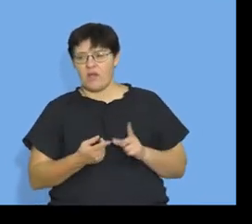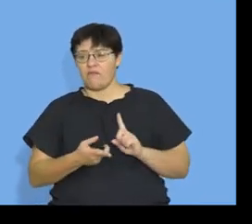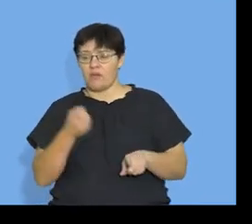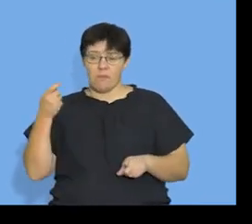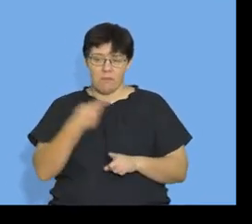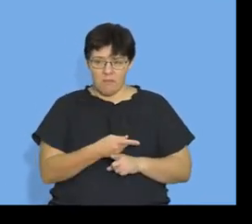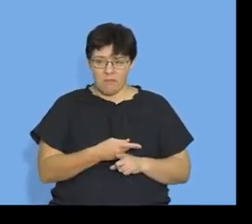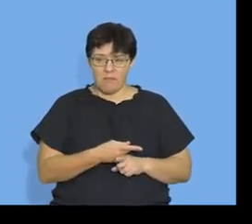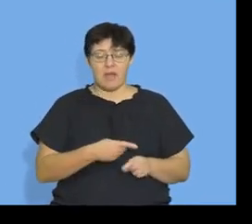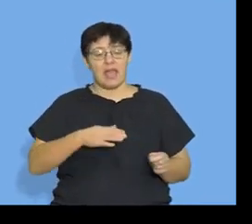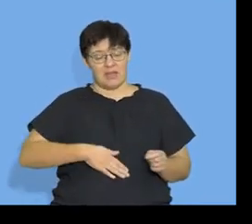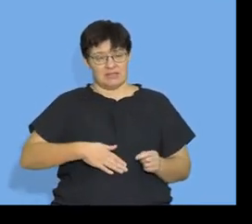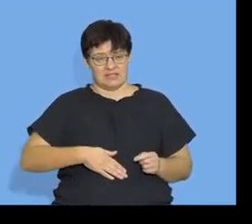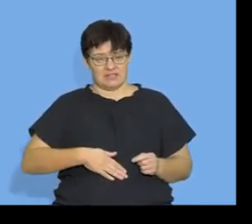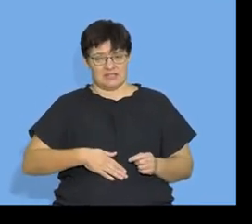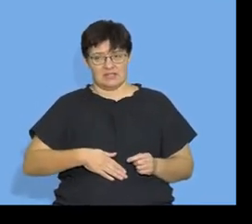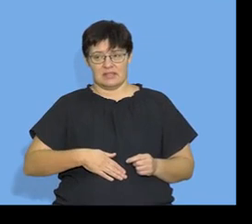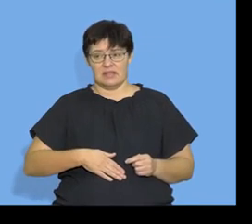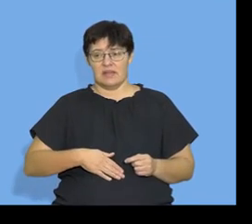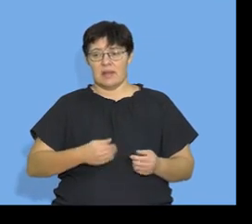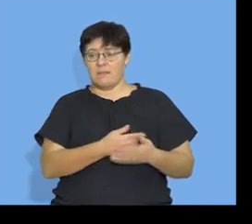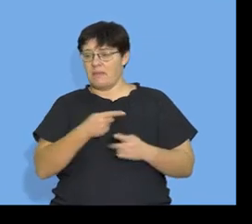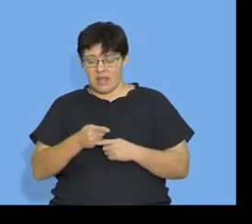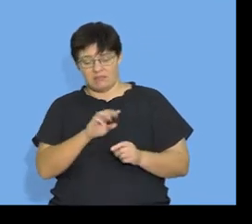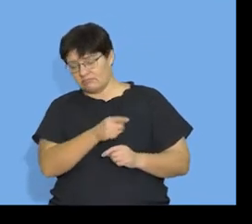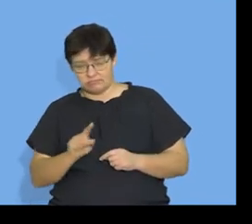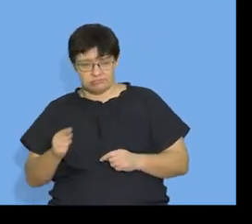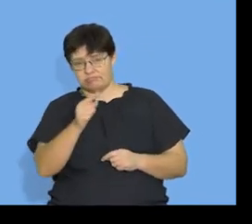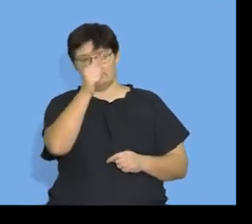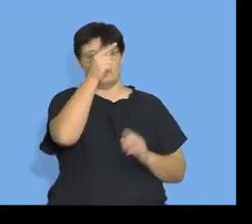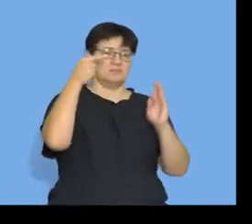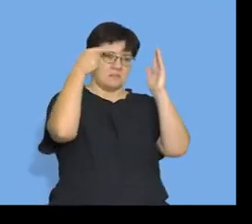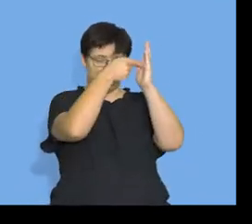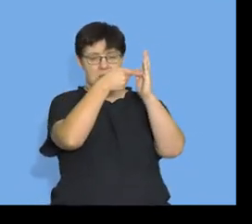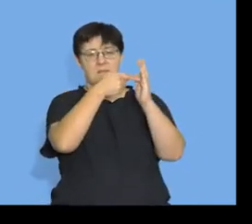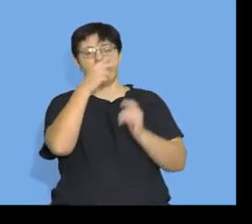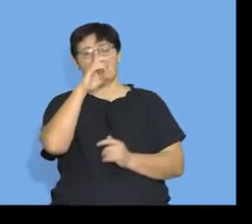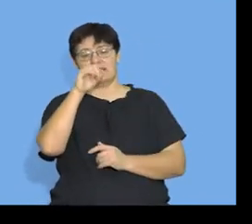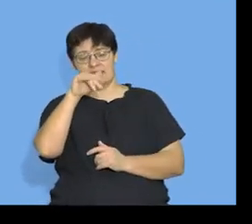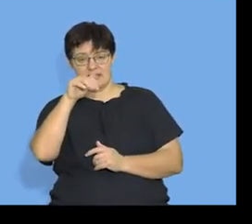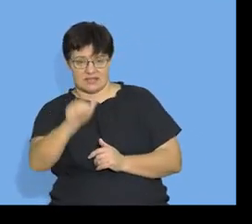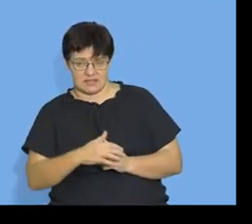that extends from the abdomen of the fetus all the way to the placenta.